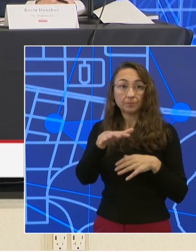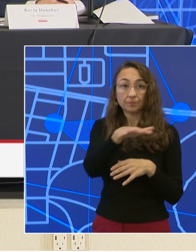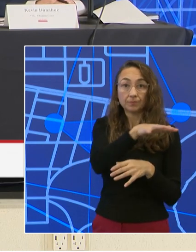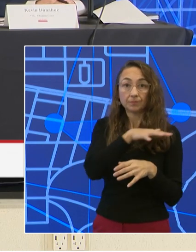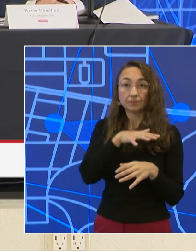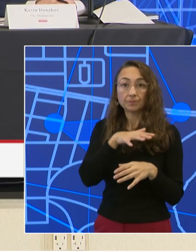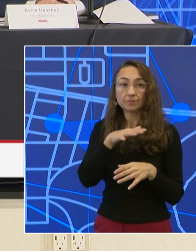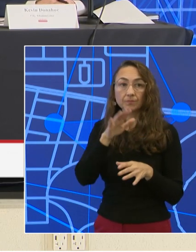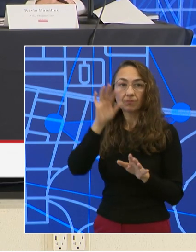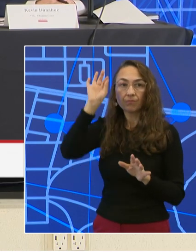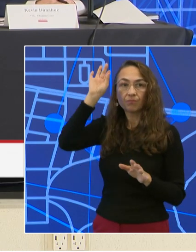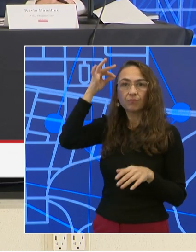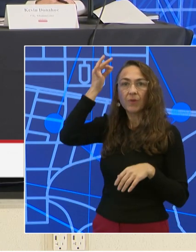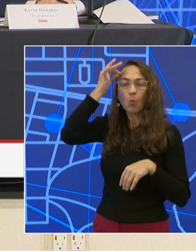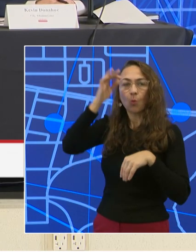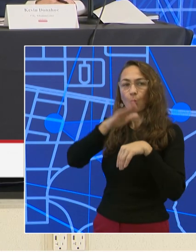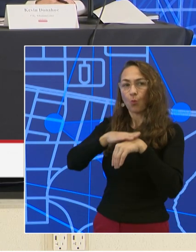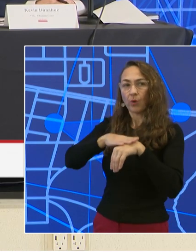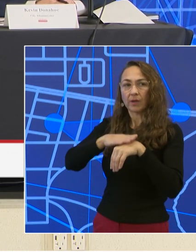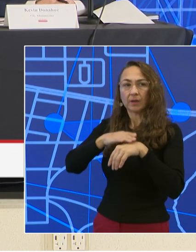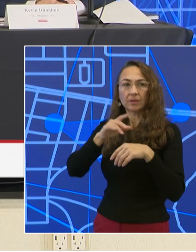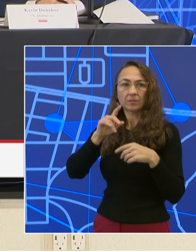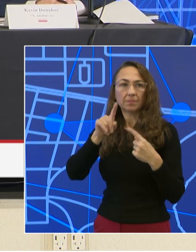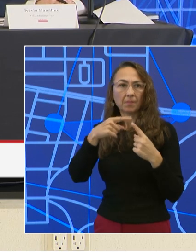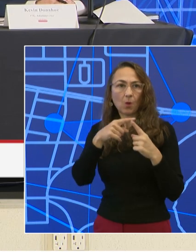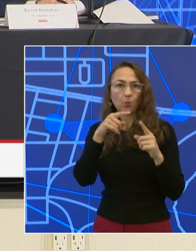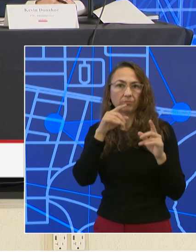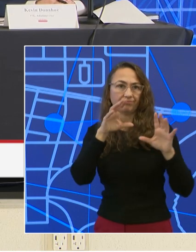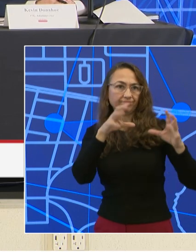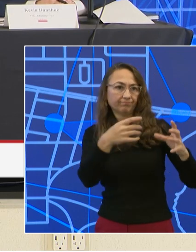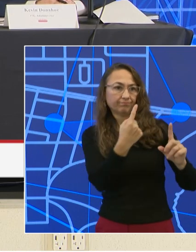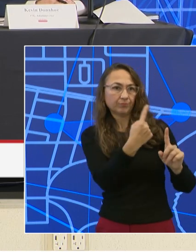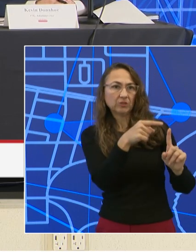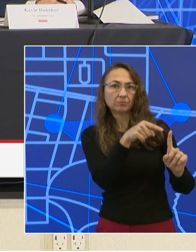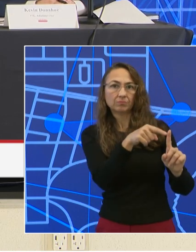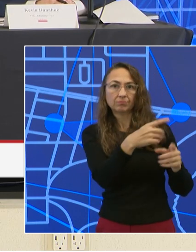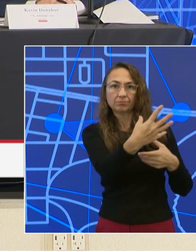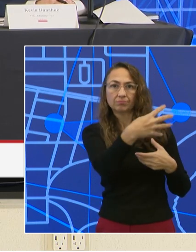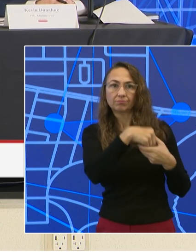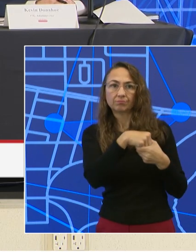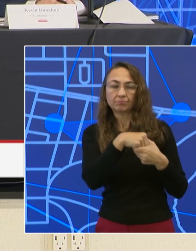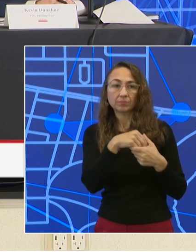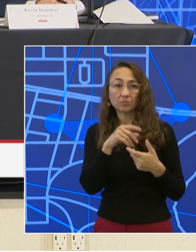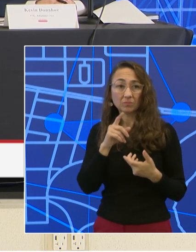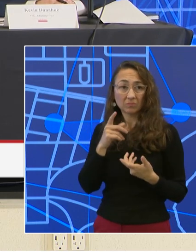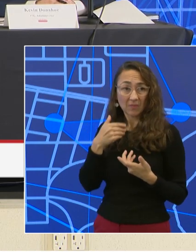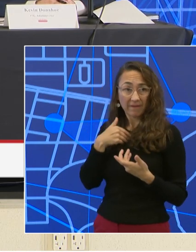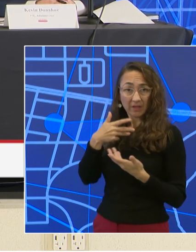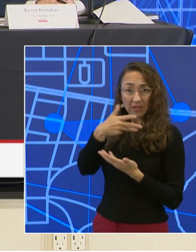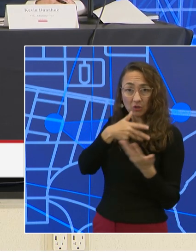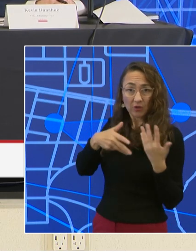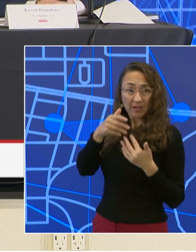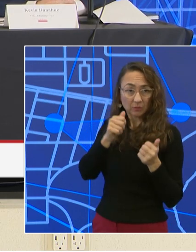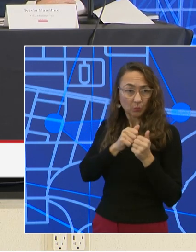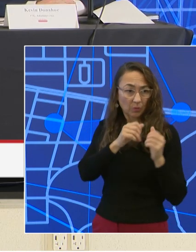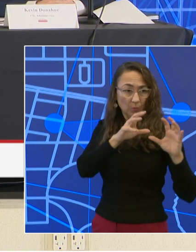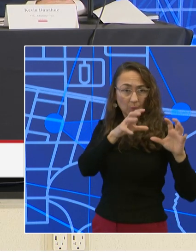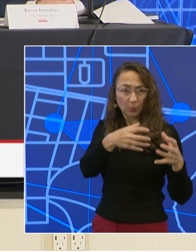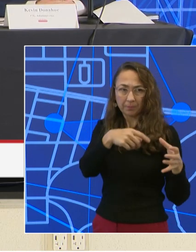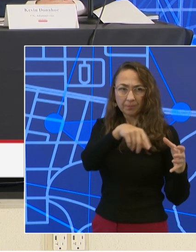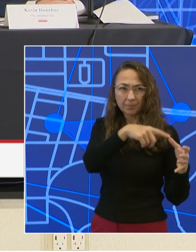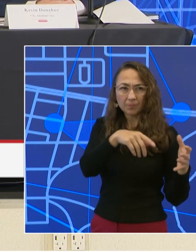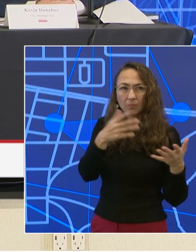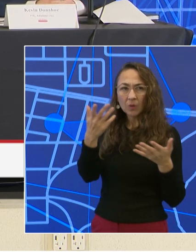about their presence on our region, and we would like to know if you have had any interactions with them, what kind of